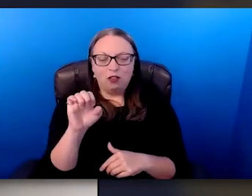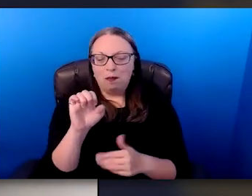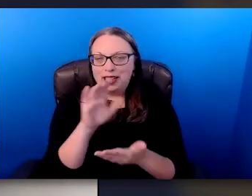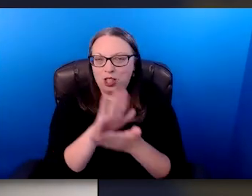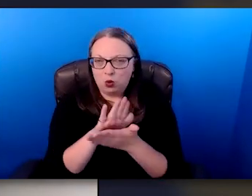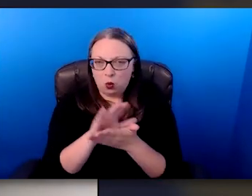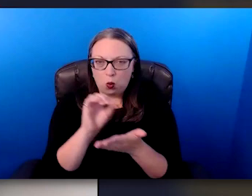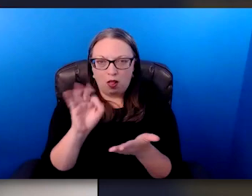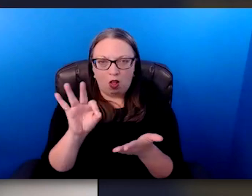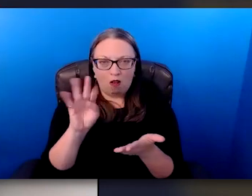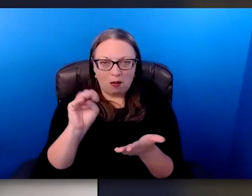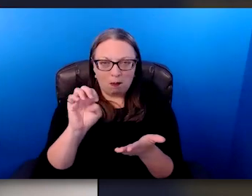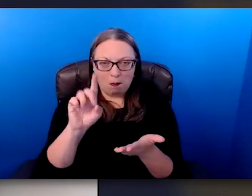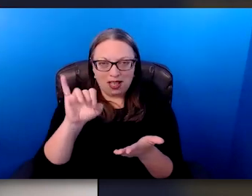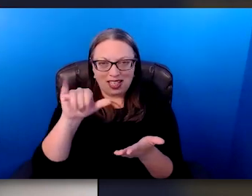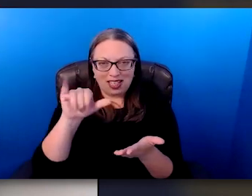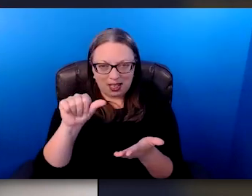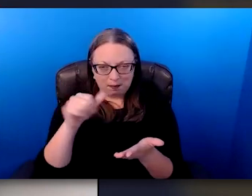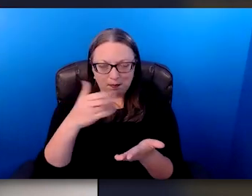thank you for your insights.